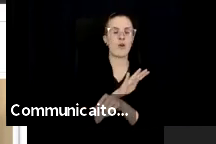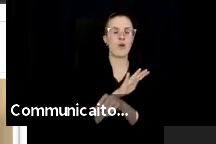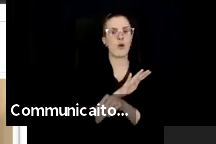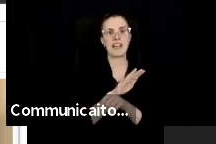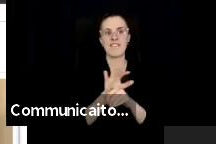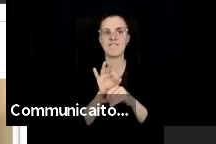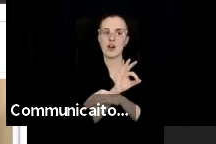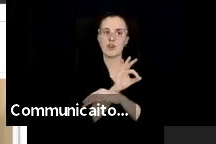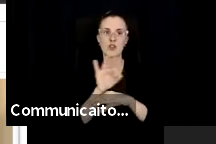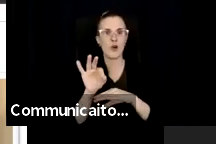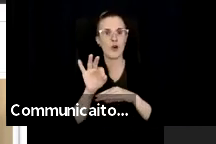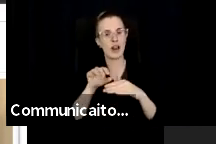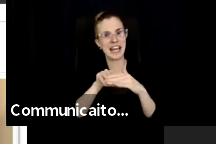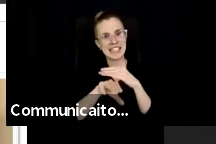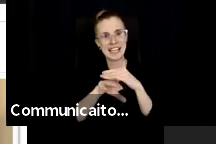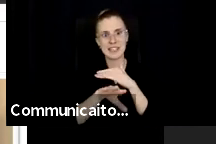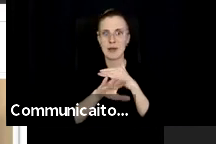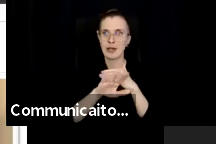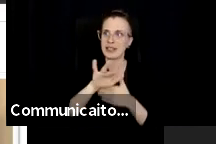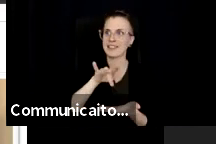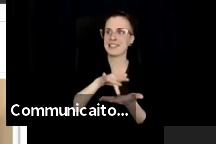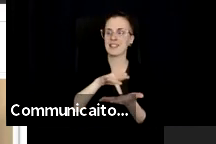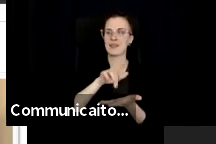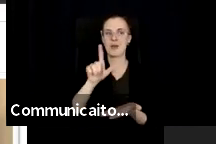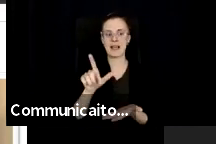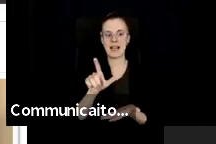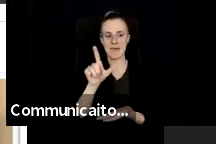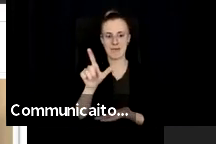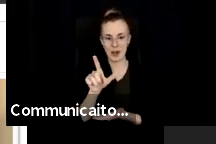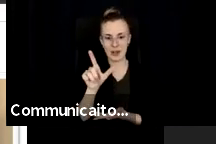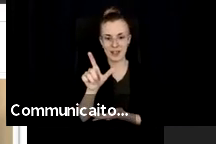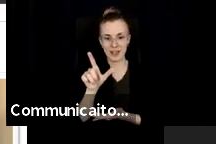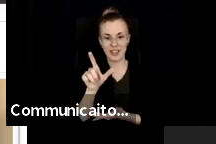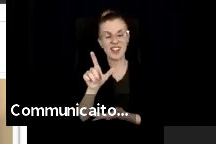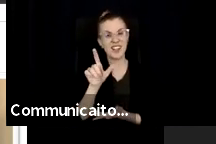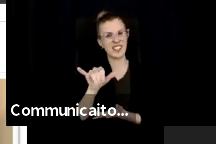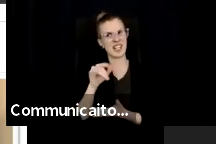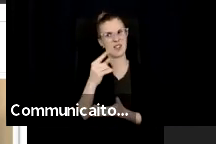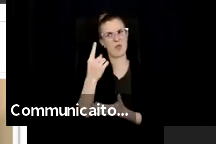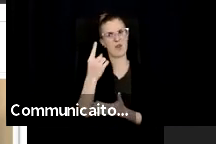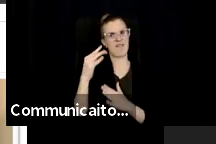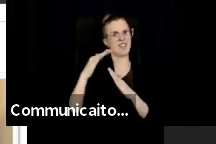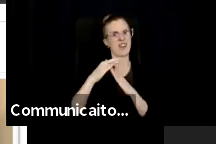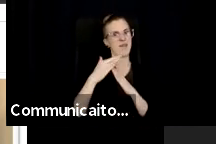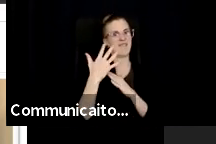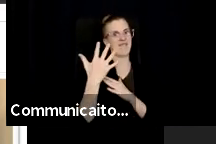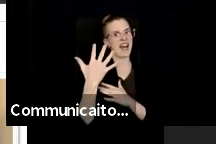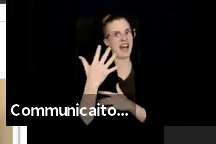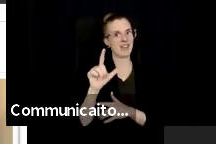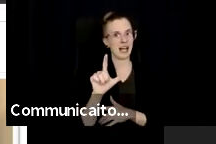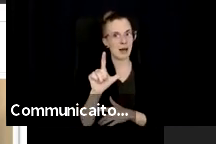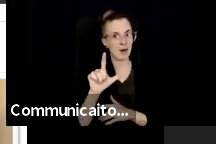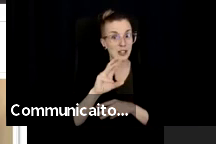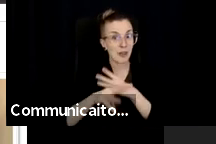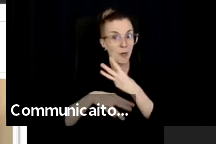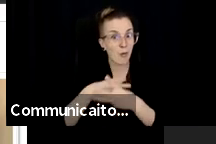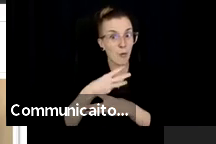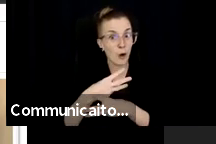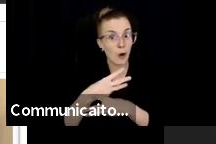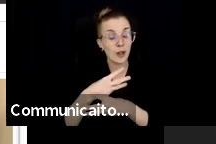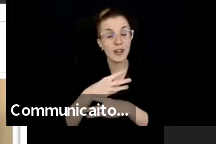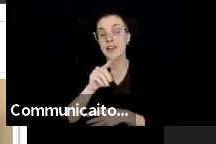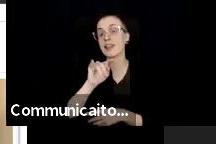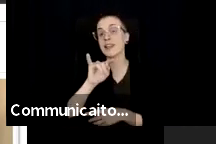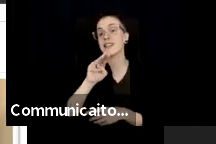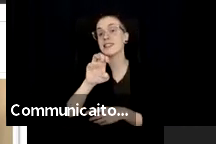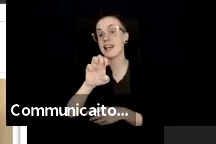only fully accessible, but named one of the top 5 libraries in the world, and Time Magazine said one of the top 7